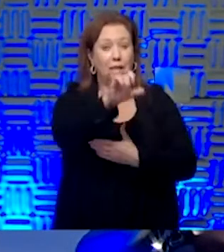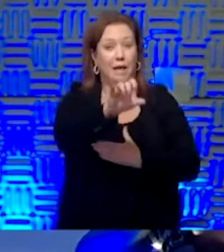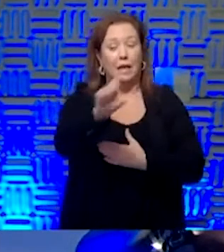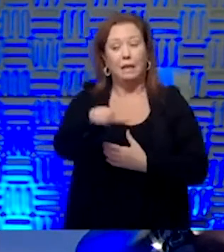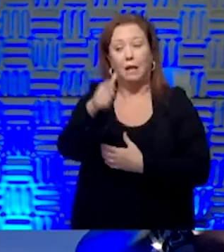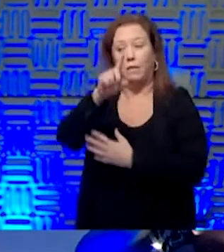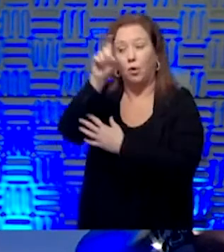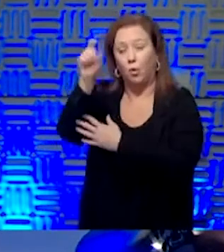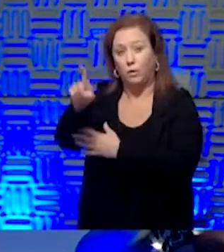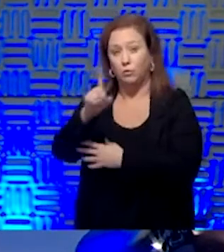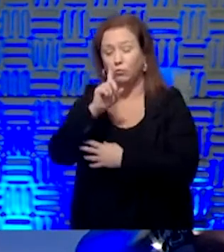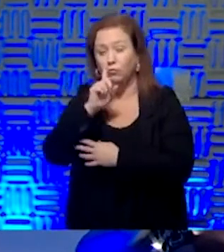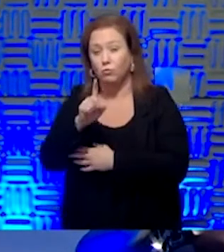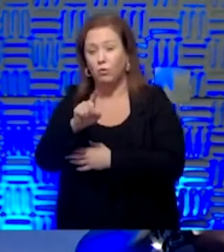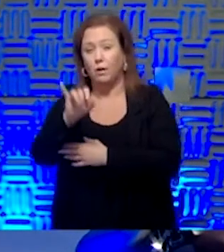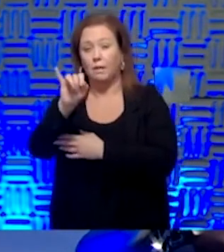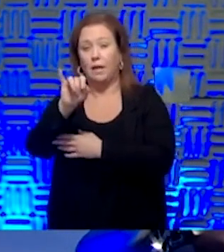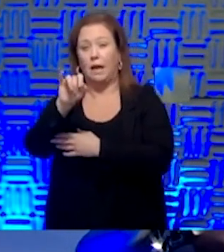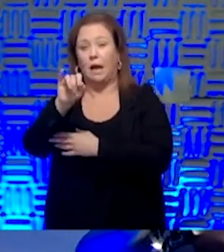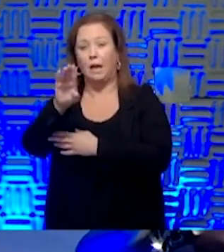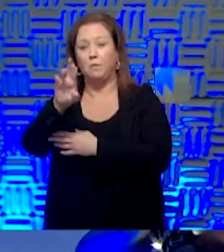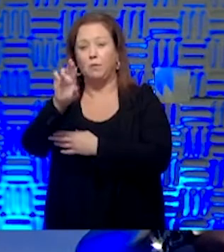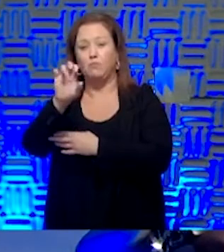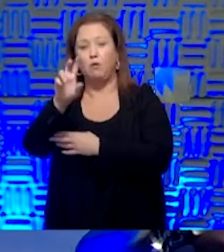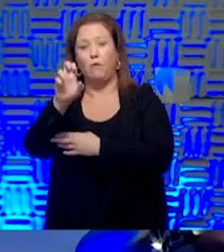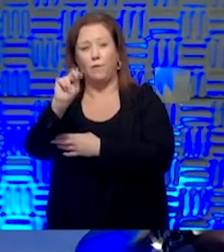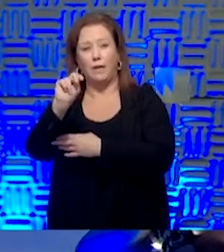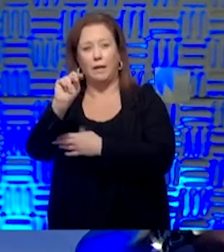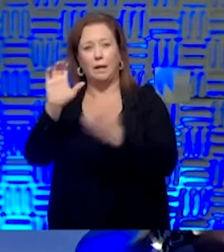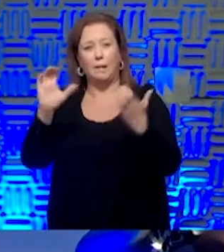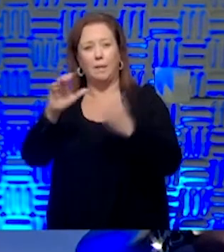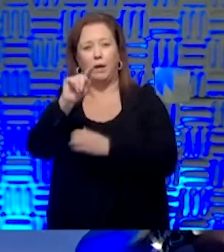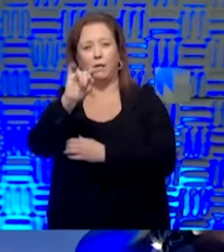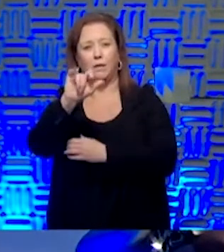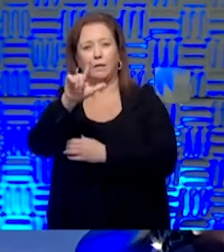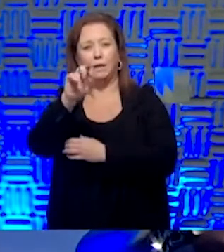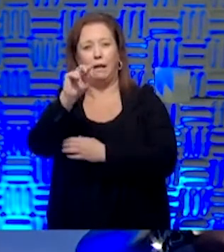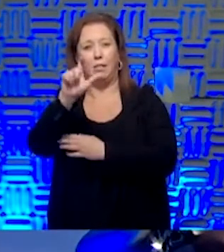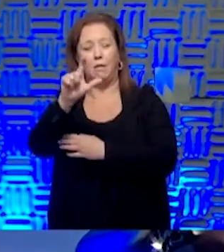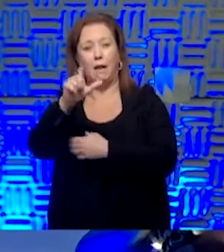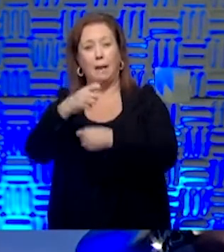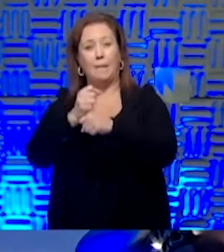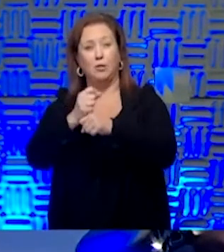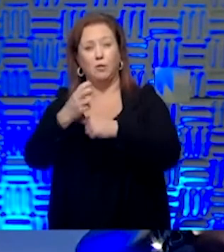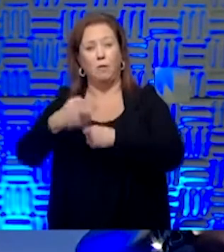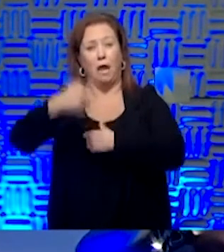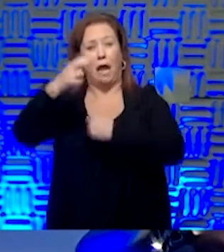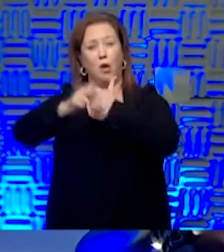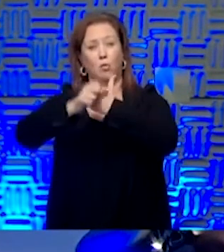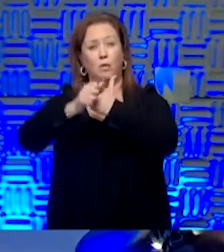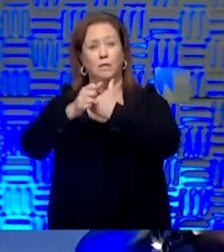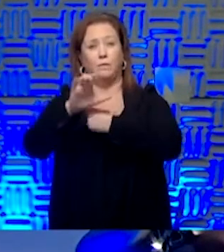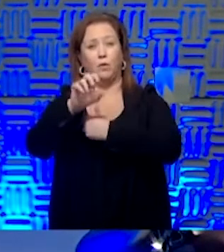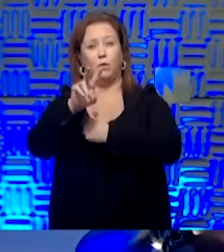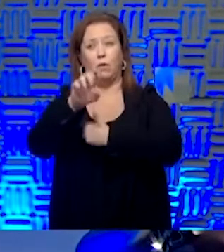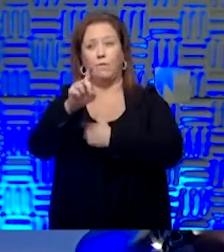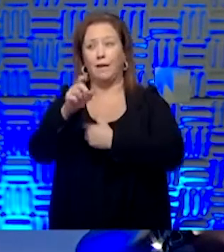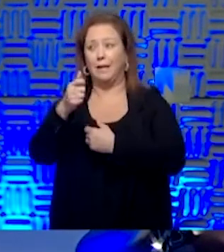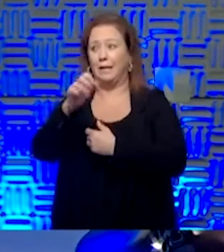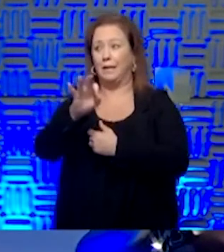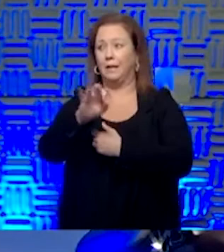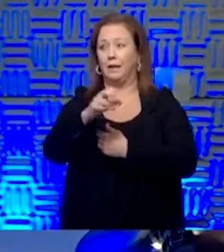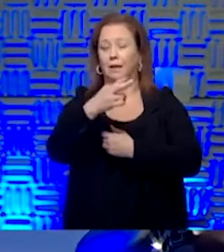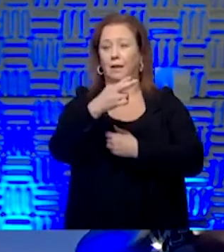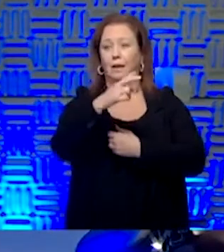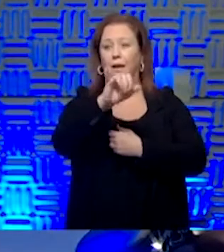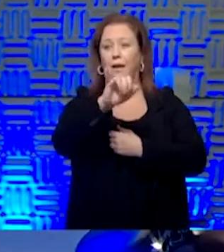is it true that ibuprofen versus Tylenol makes you at higher risk for COVID-19? Okay, Dana.